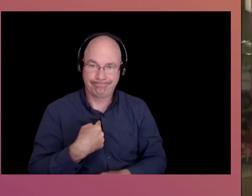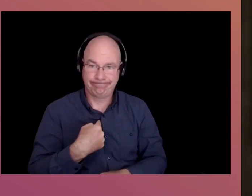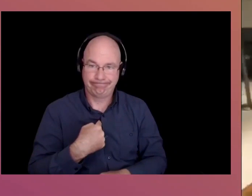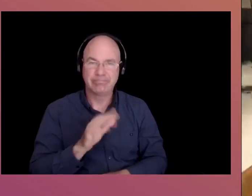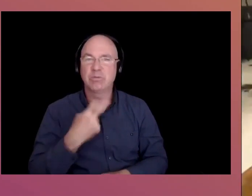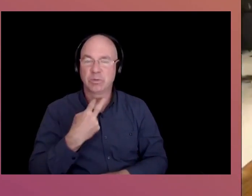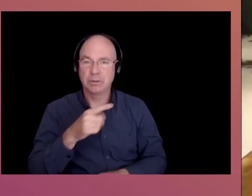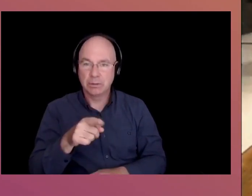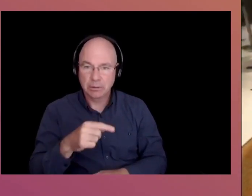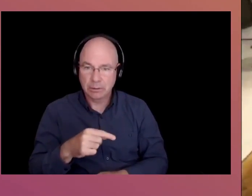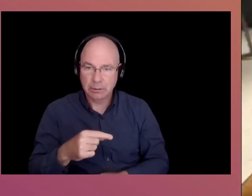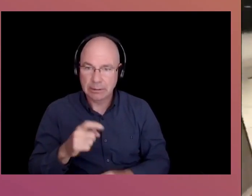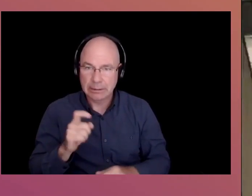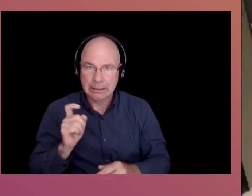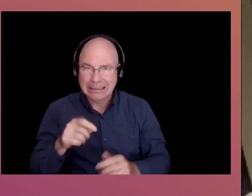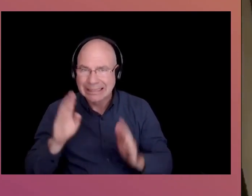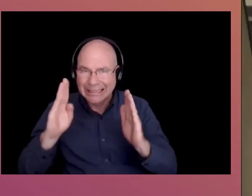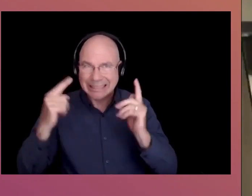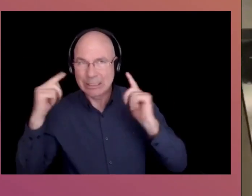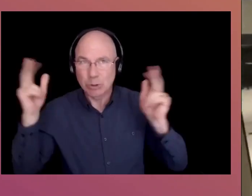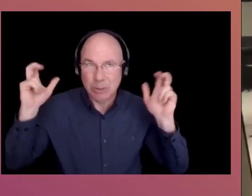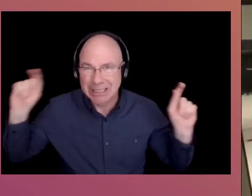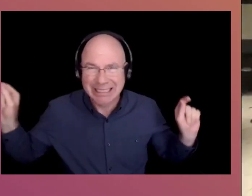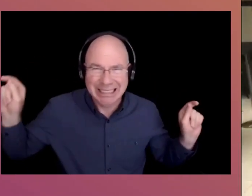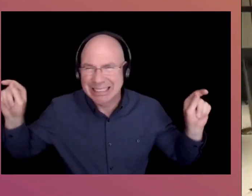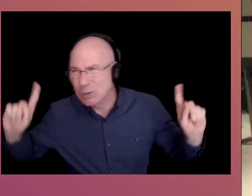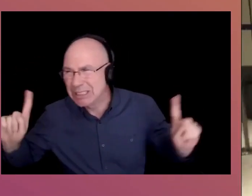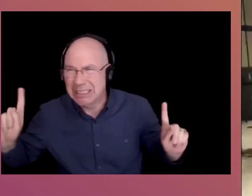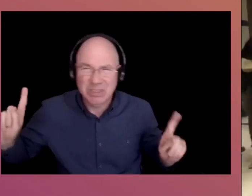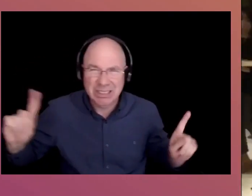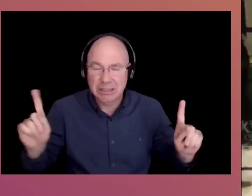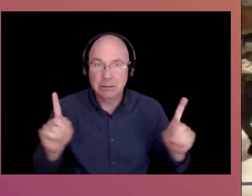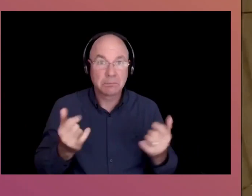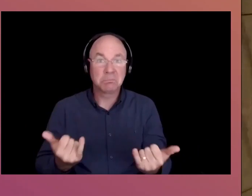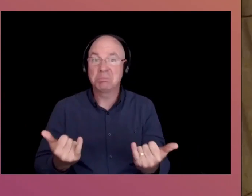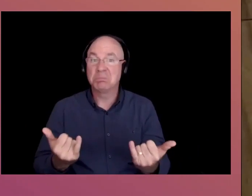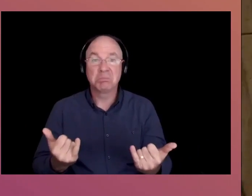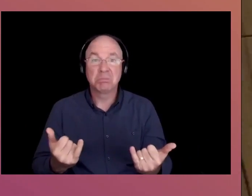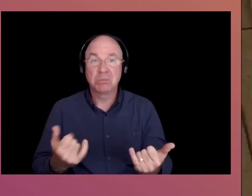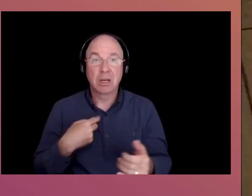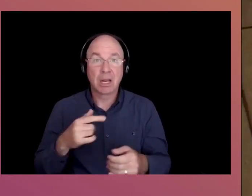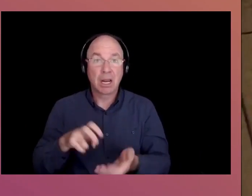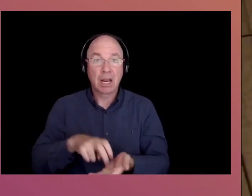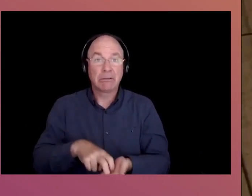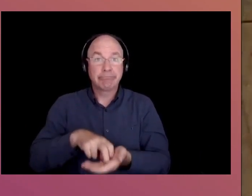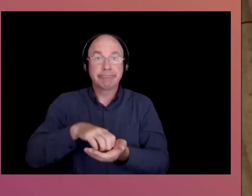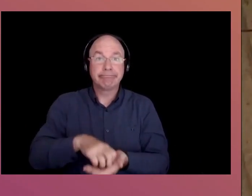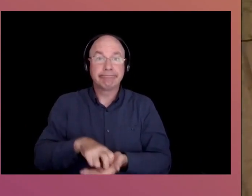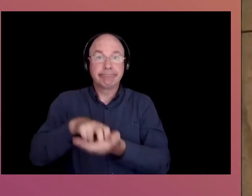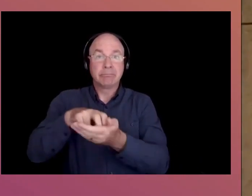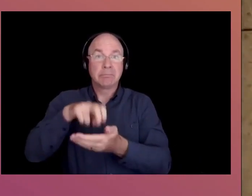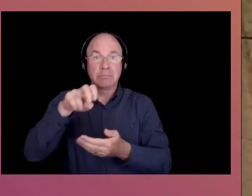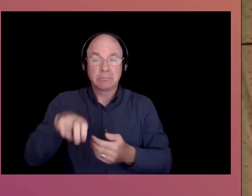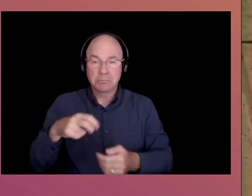I can't pay attention to the sounds around me. But now, when I got off the elevator, I noticed good smell,